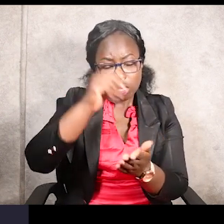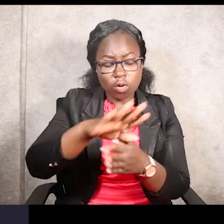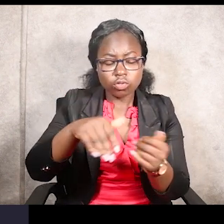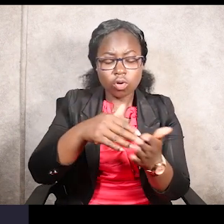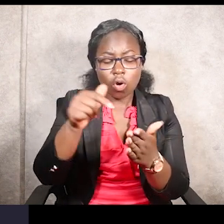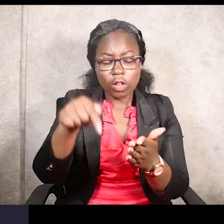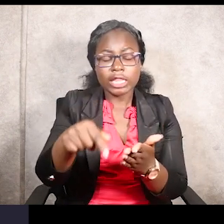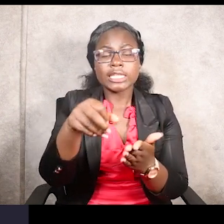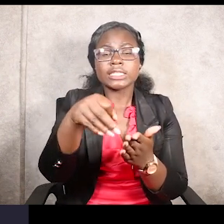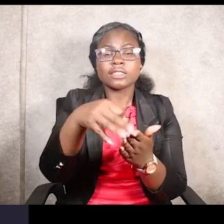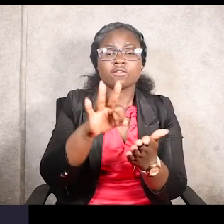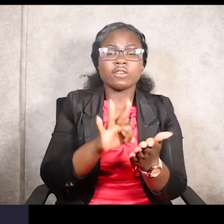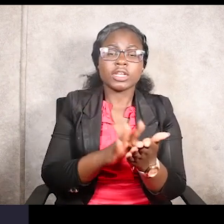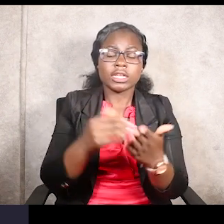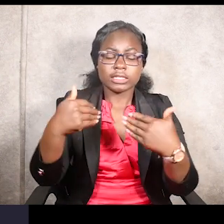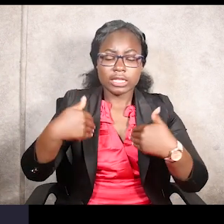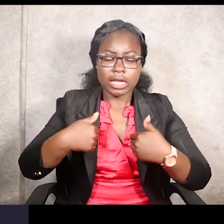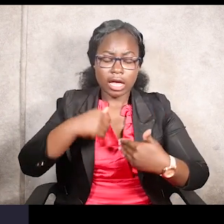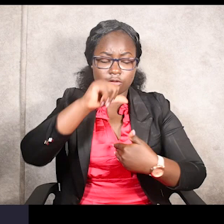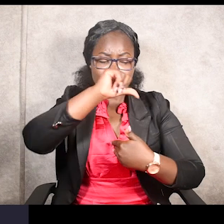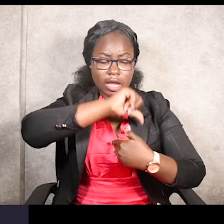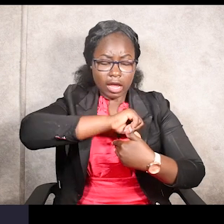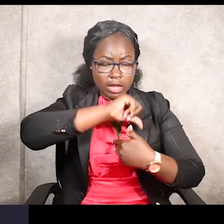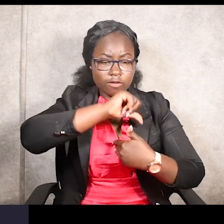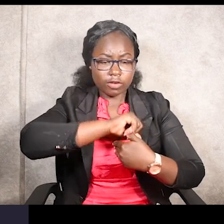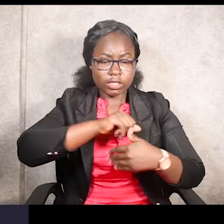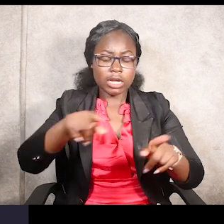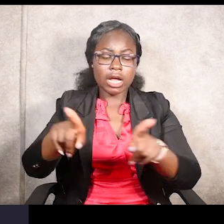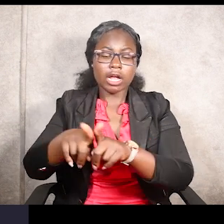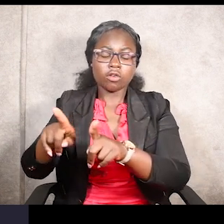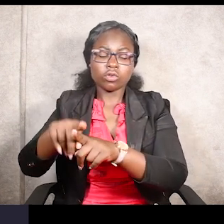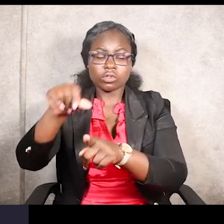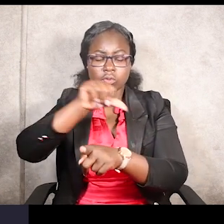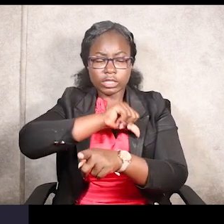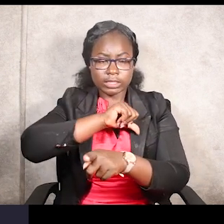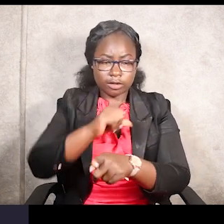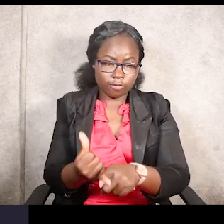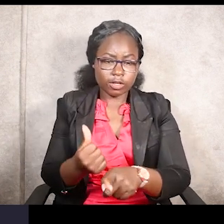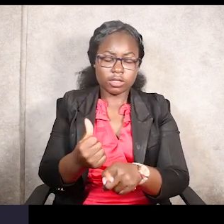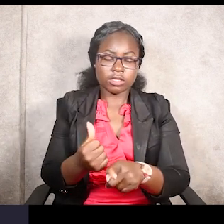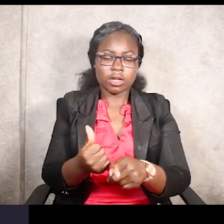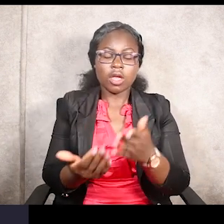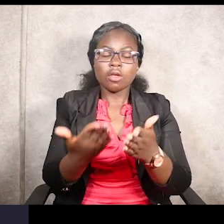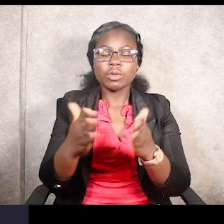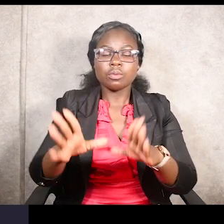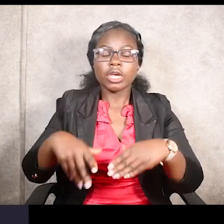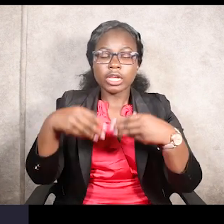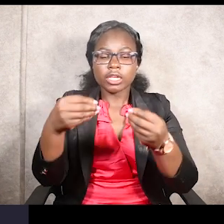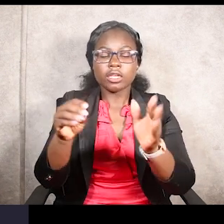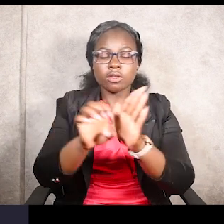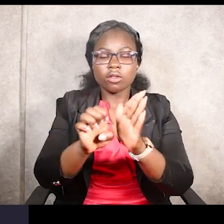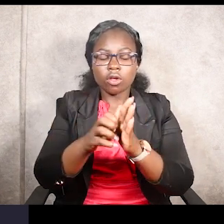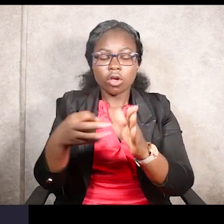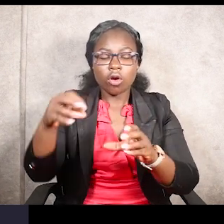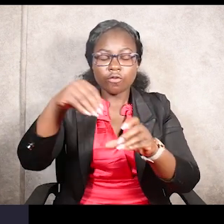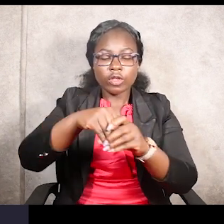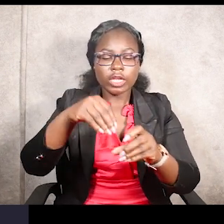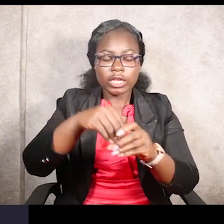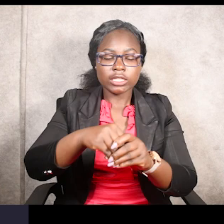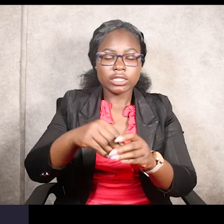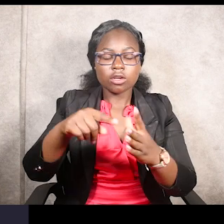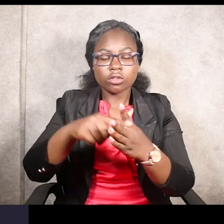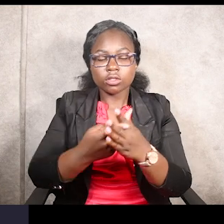of finances have their advantages and disadvantages. Let me give an example of internal sources